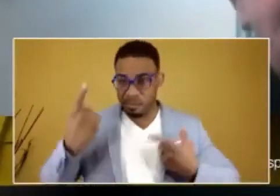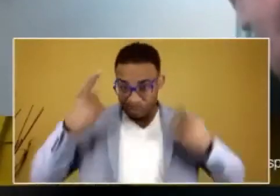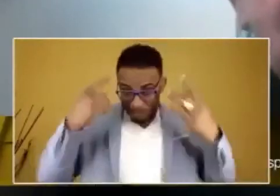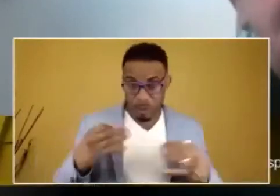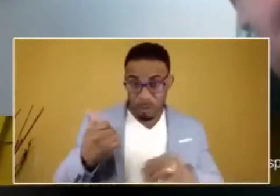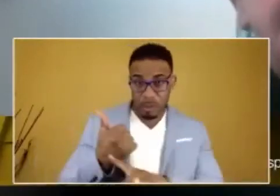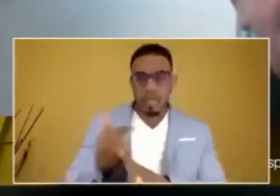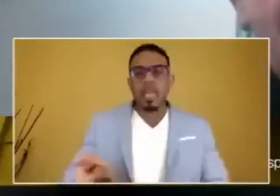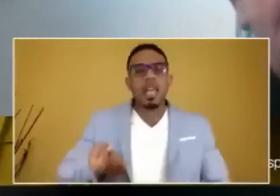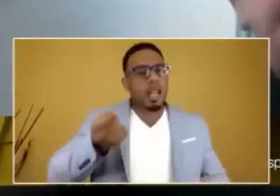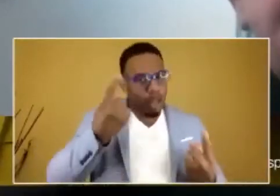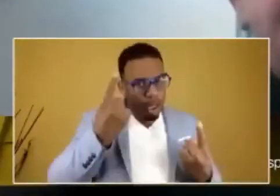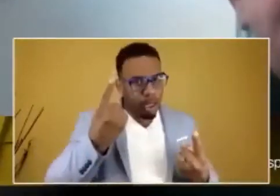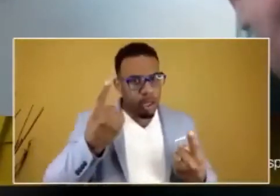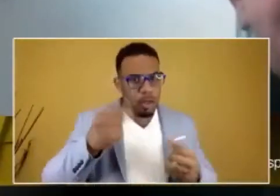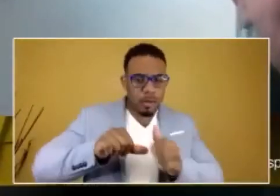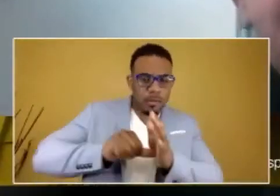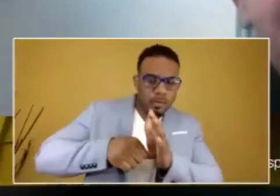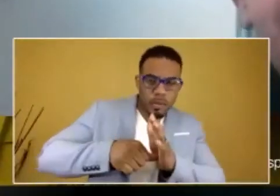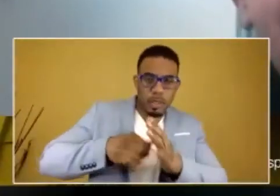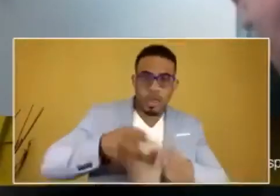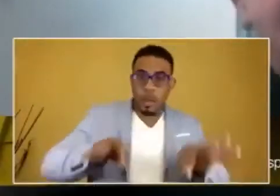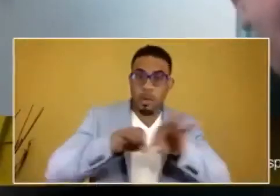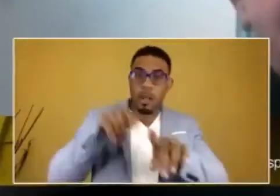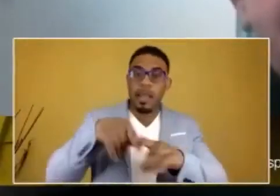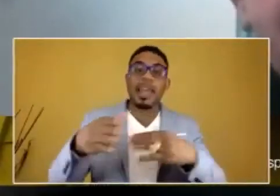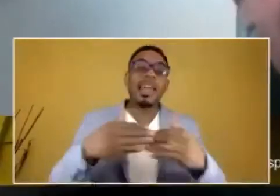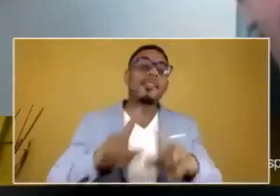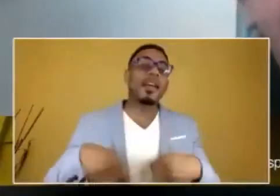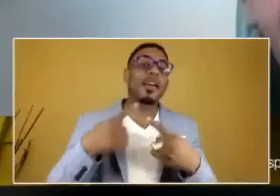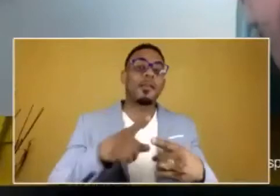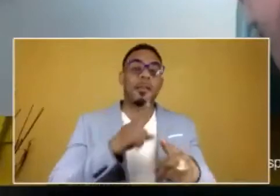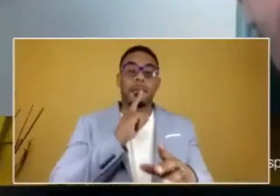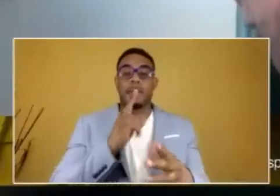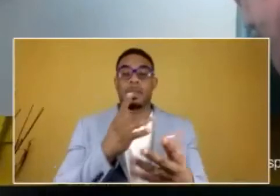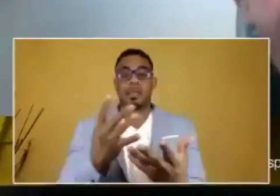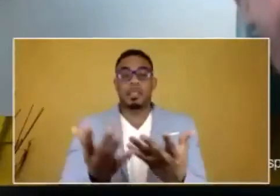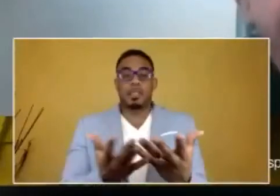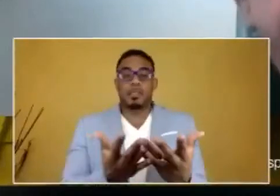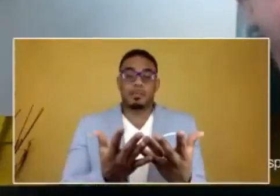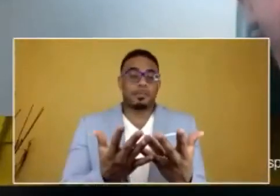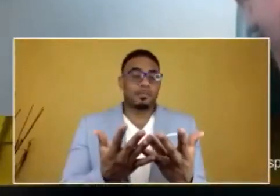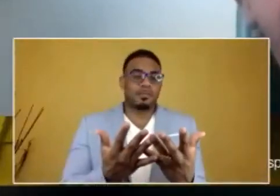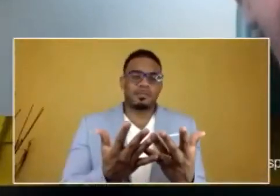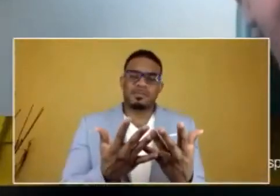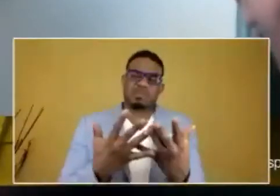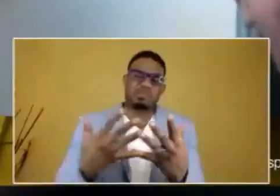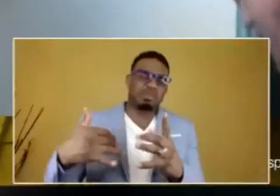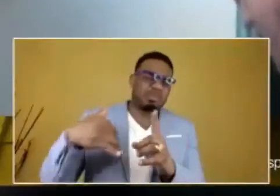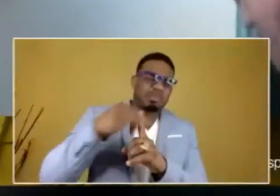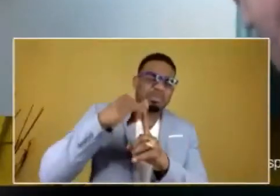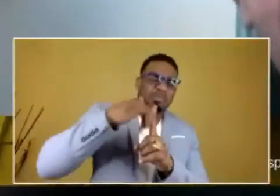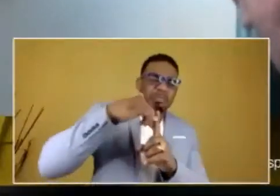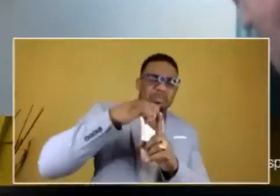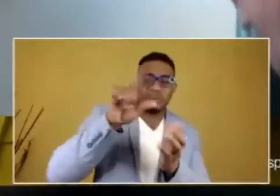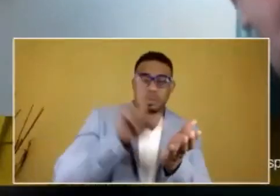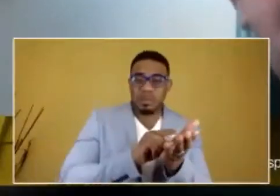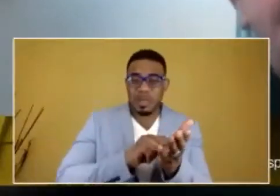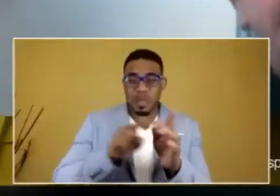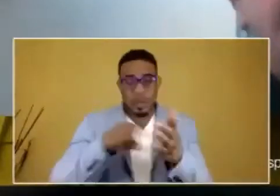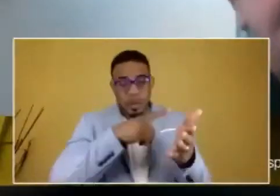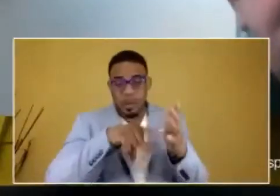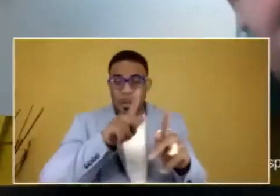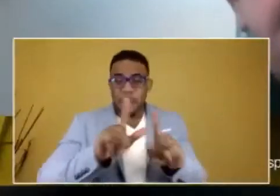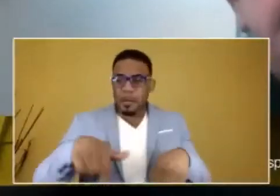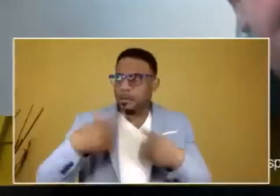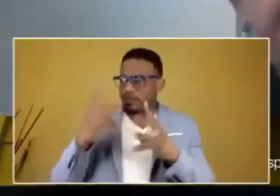he underscored the importance of it, even as he was being shredded in the press and criticized by people who had been